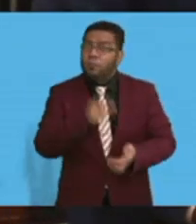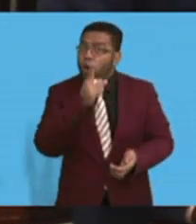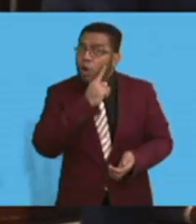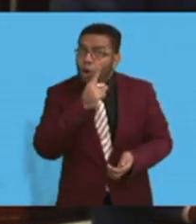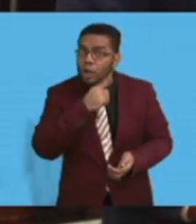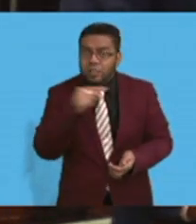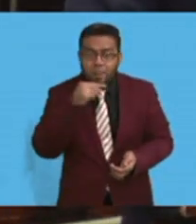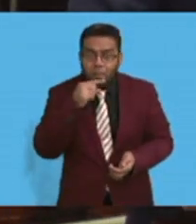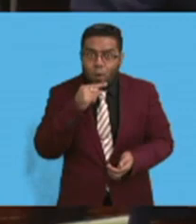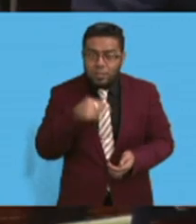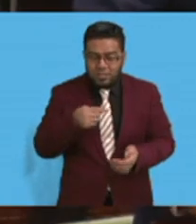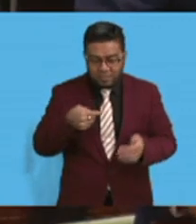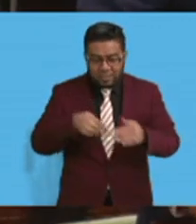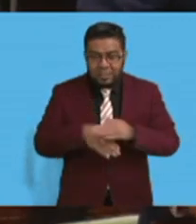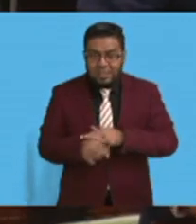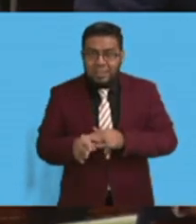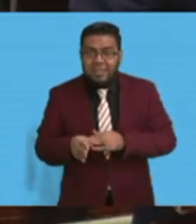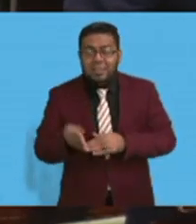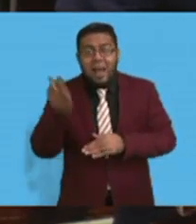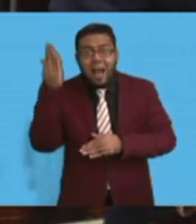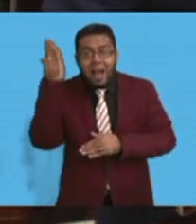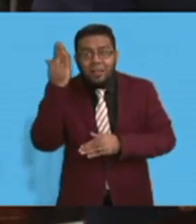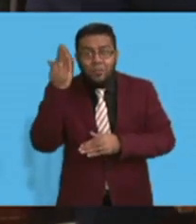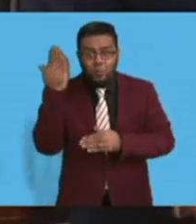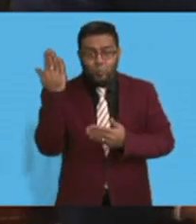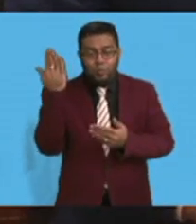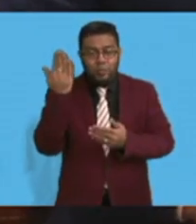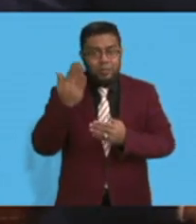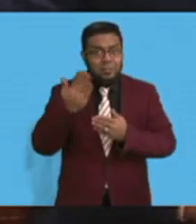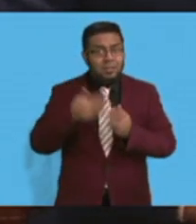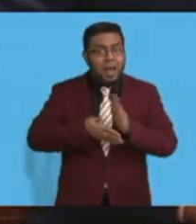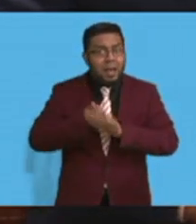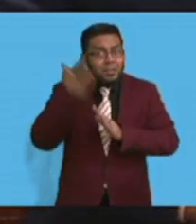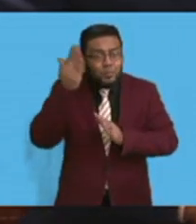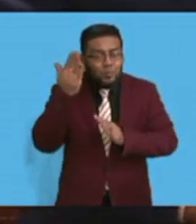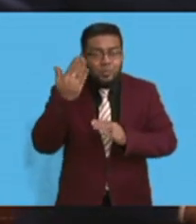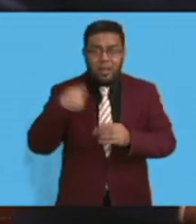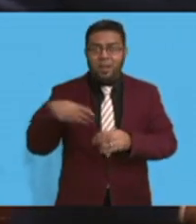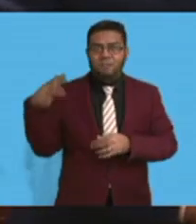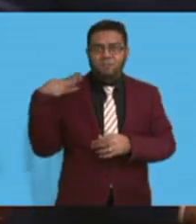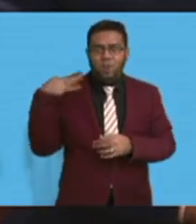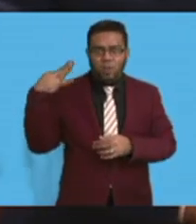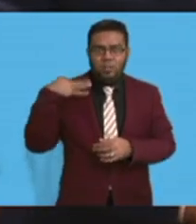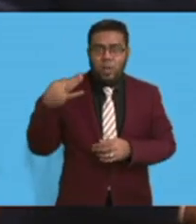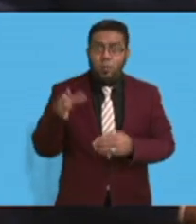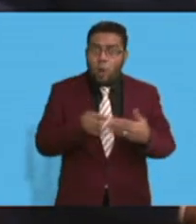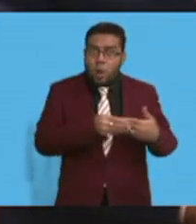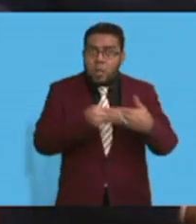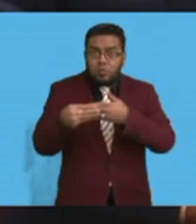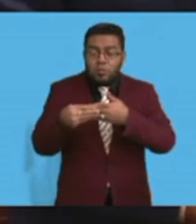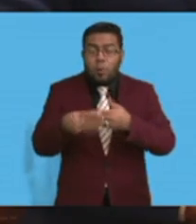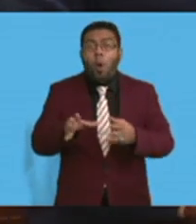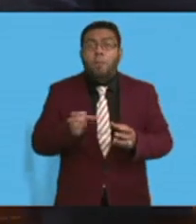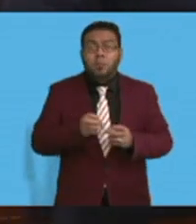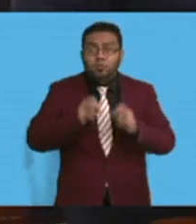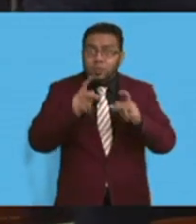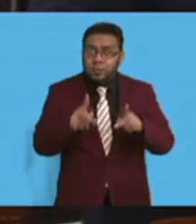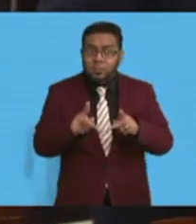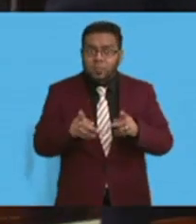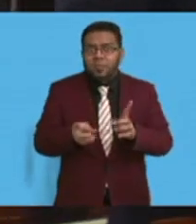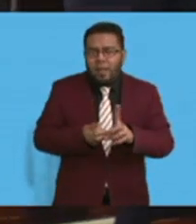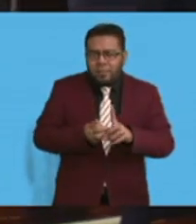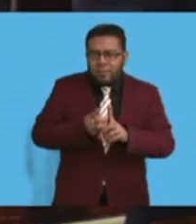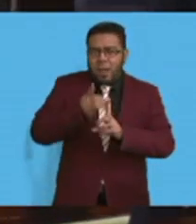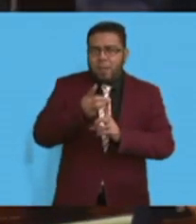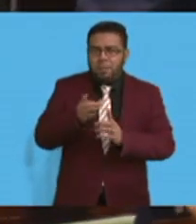time into secondary schools and new high schools on a voluntary basis. That's going to bring leadership opportunities to campuses and the development of